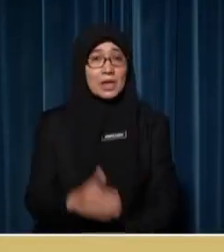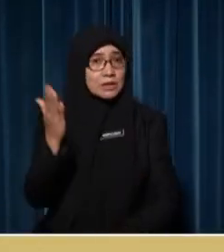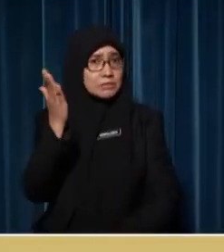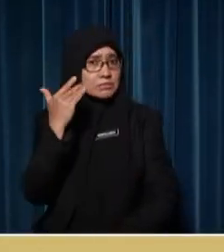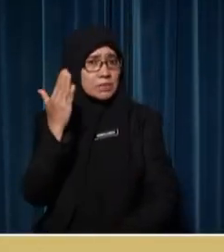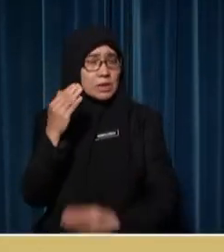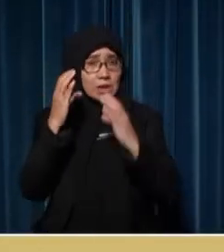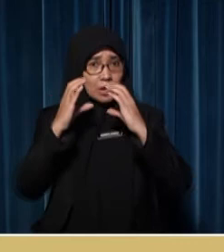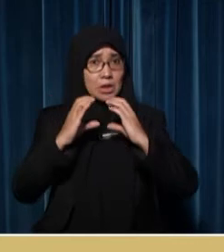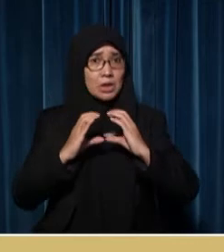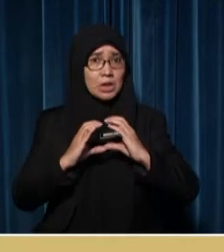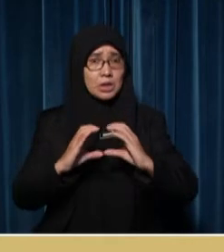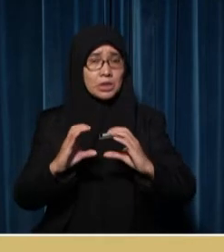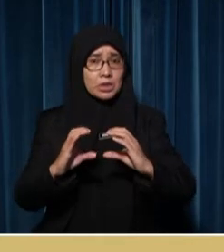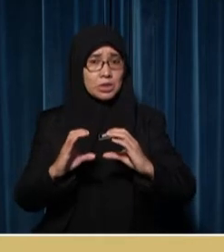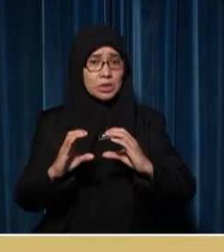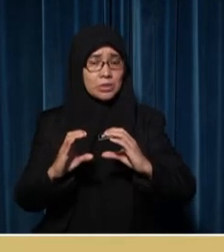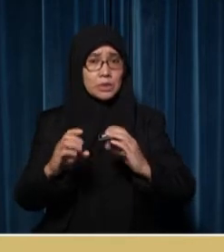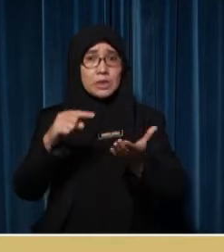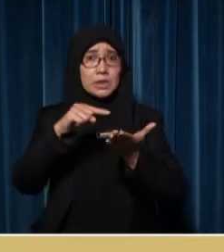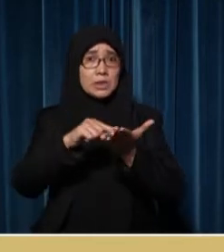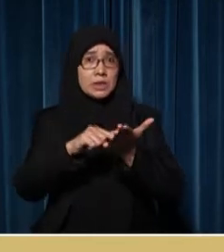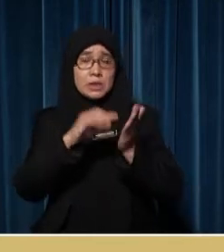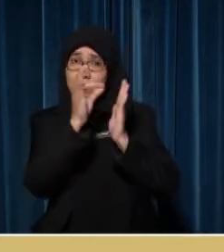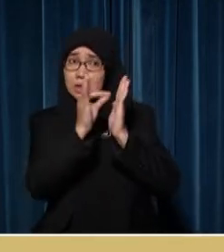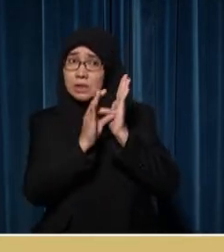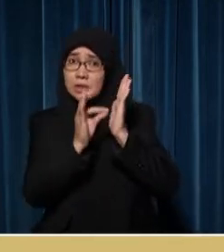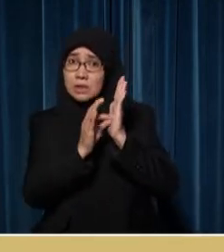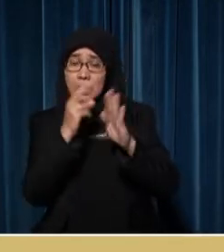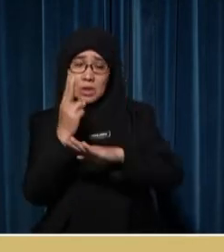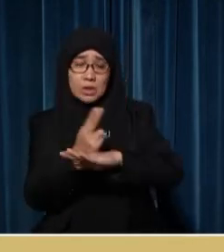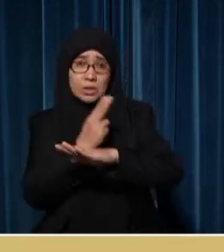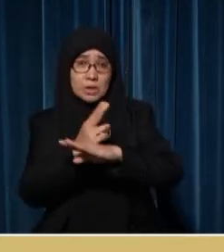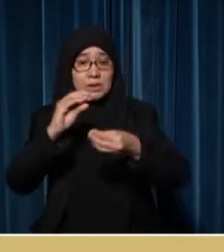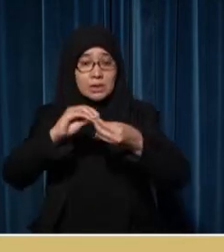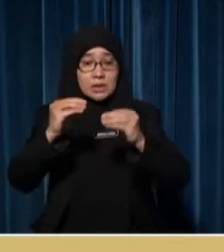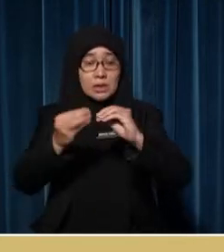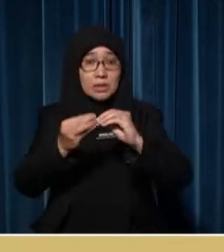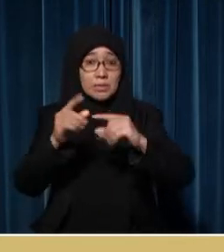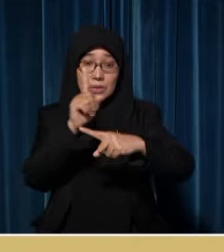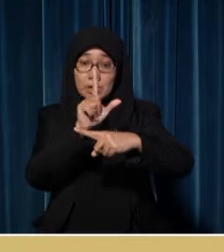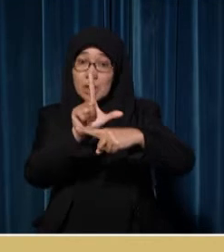Let's try to do this calculation using the number line.